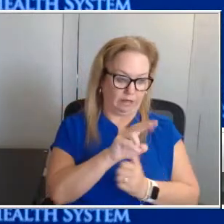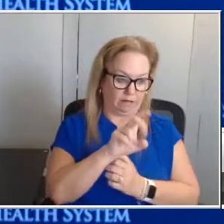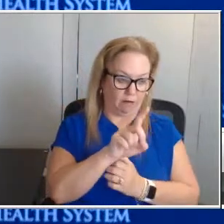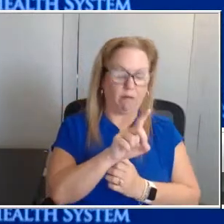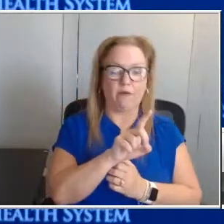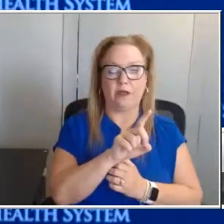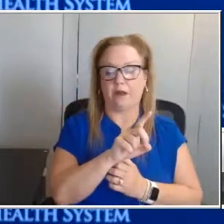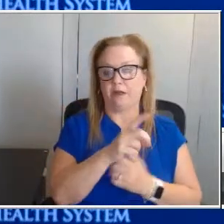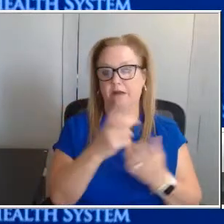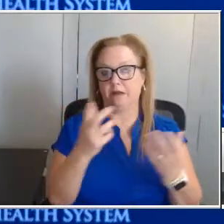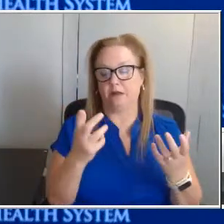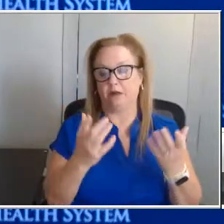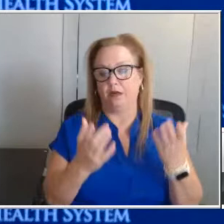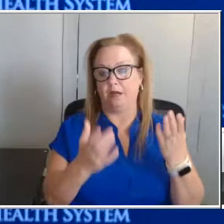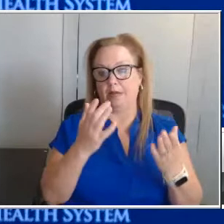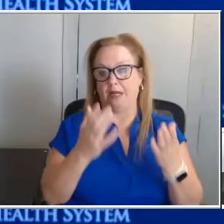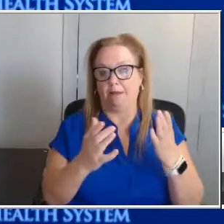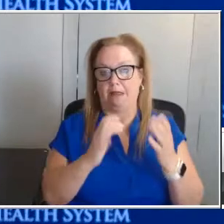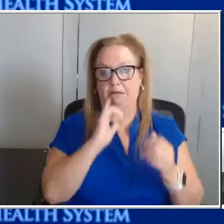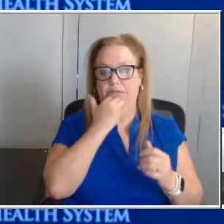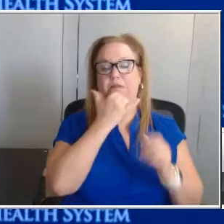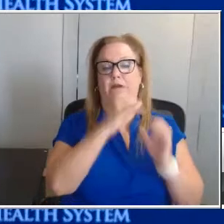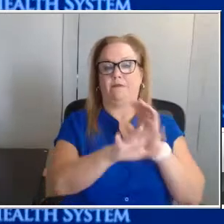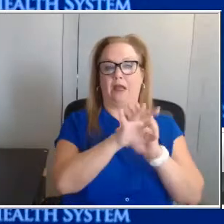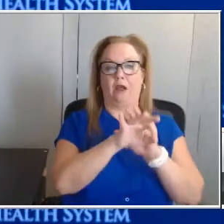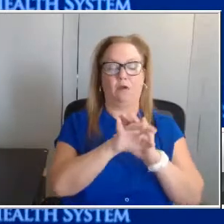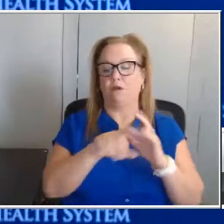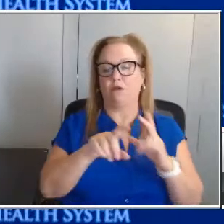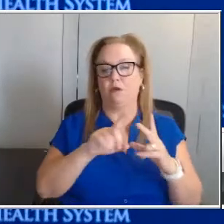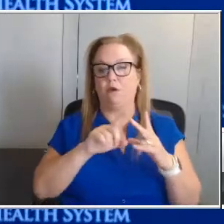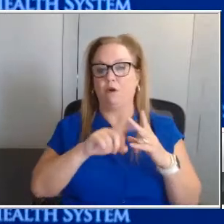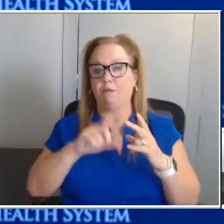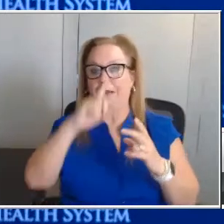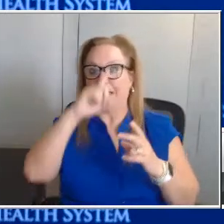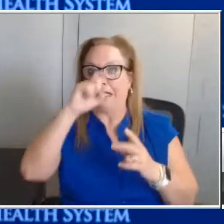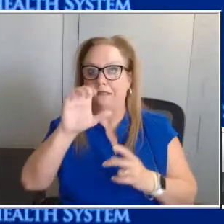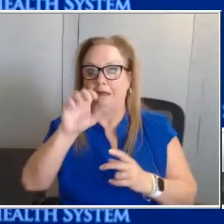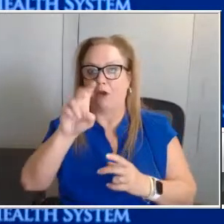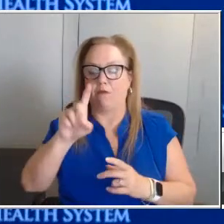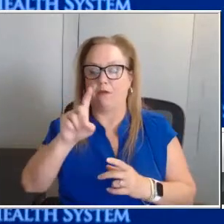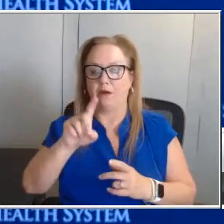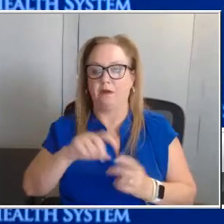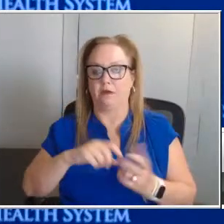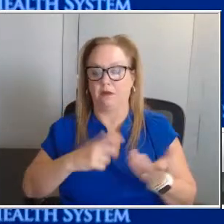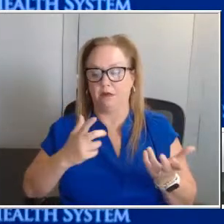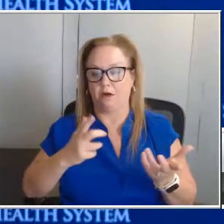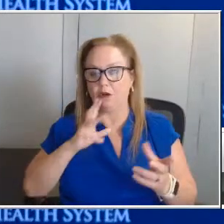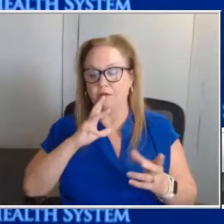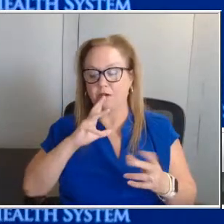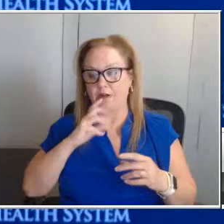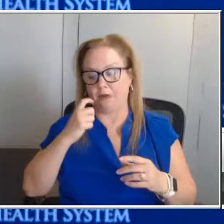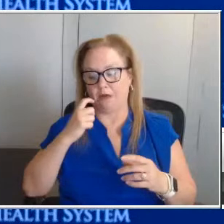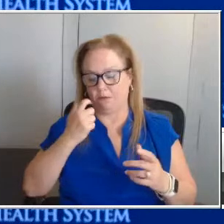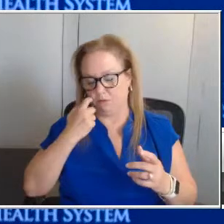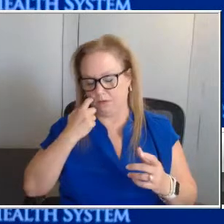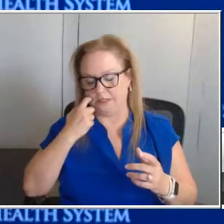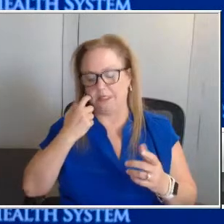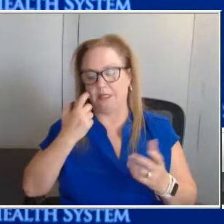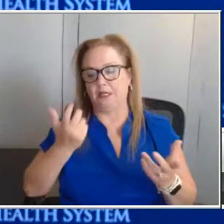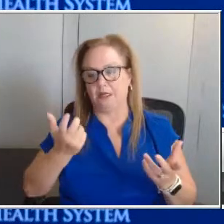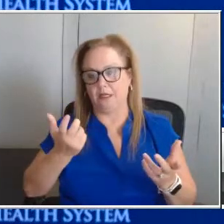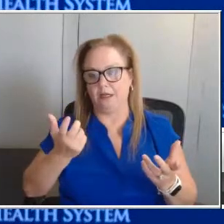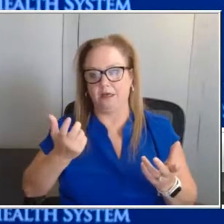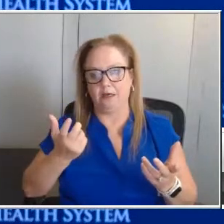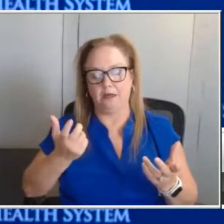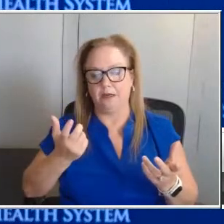just maybe found incidentally or because of COVID, or, and as Dr. Stites, you have talked about so many times and again now,